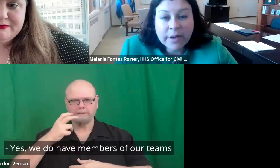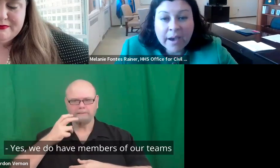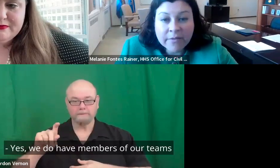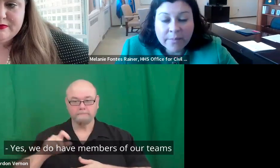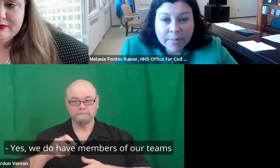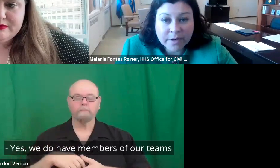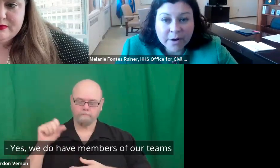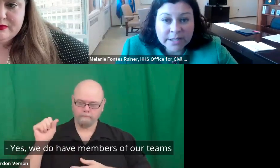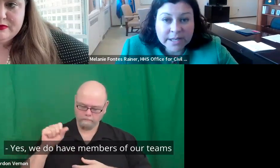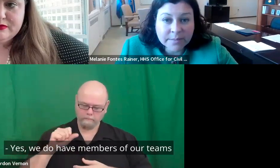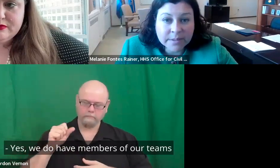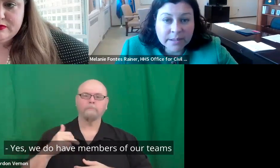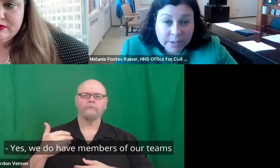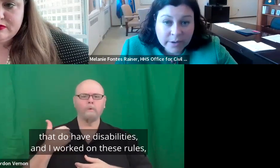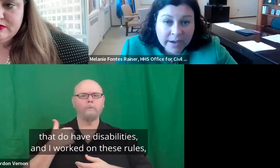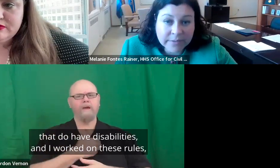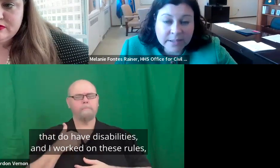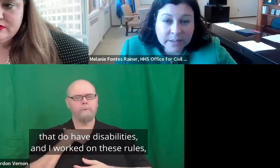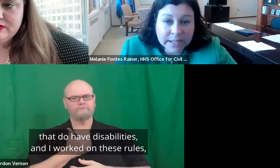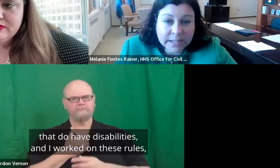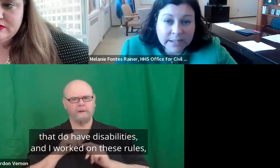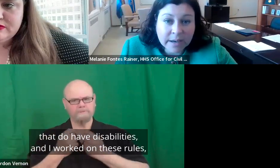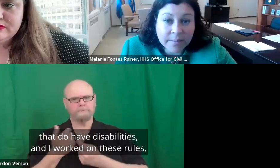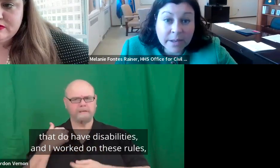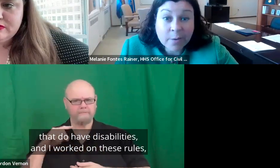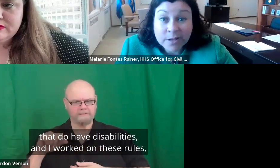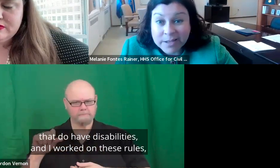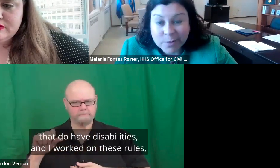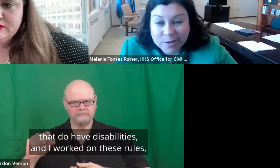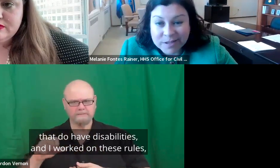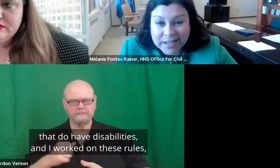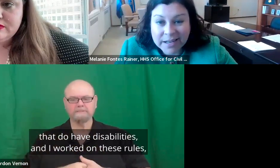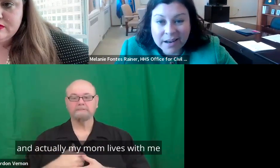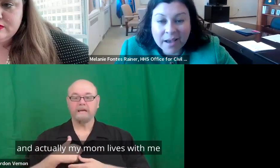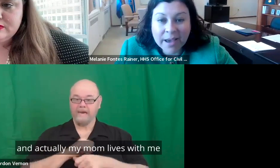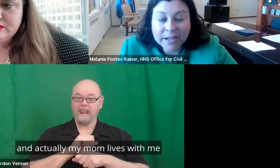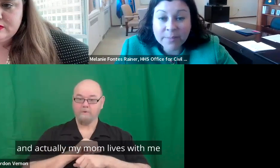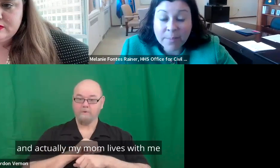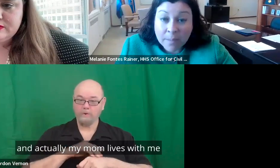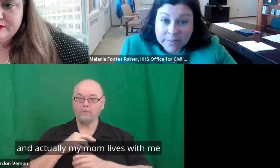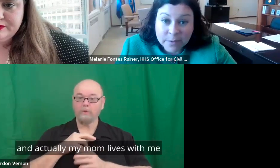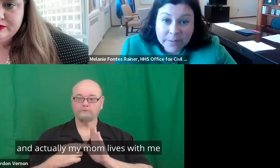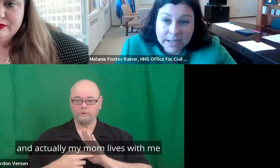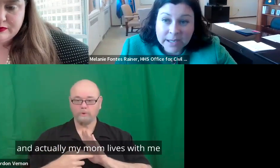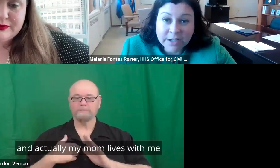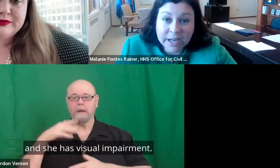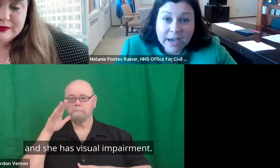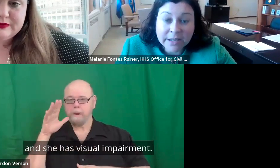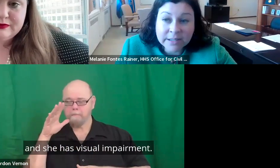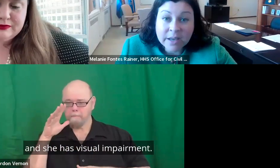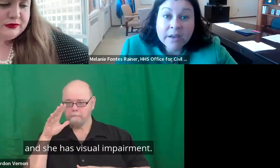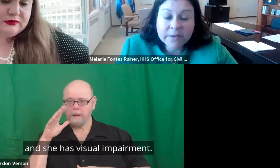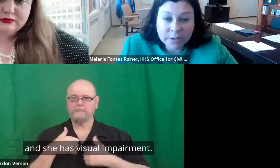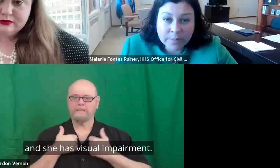Yes, we do have members of our teams that do have disabilities. And I worked on these roles, and actually my mom lives with me and